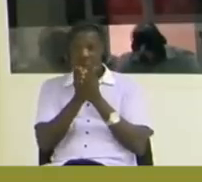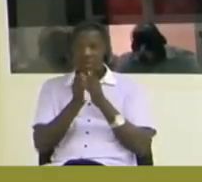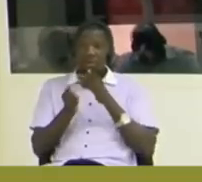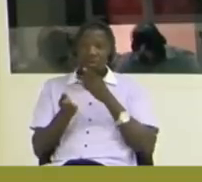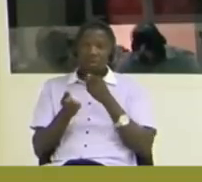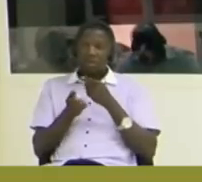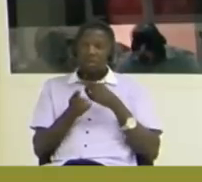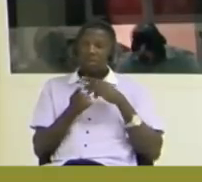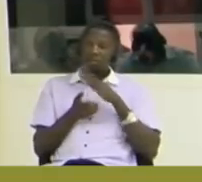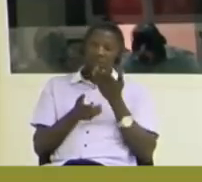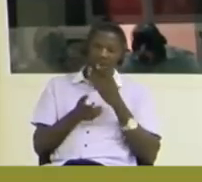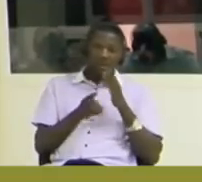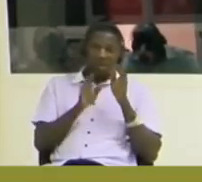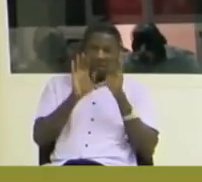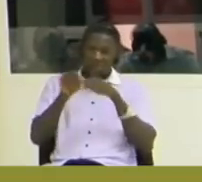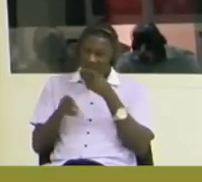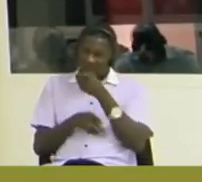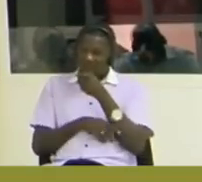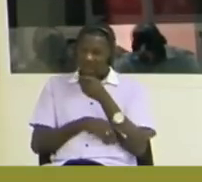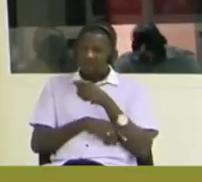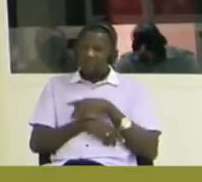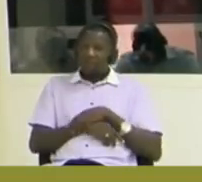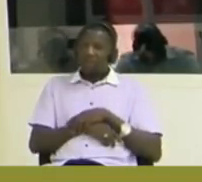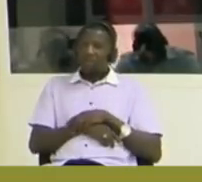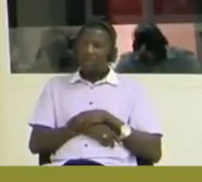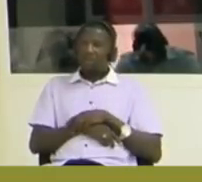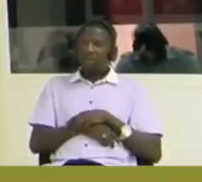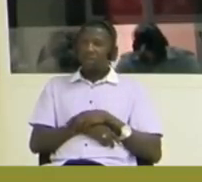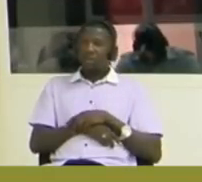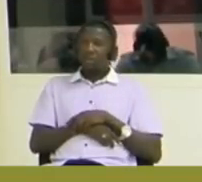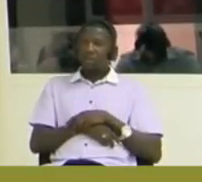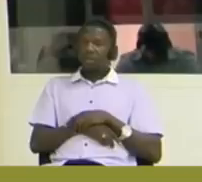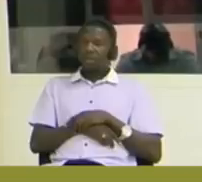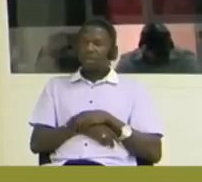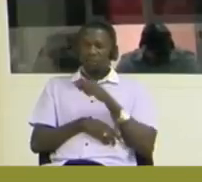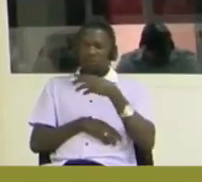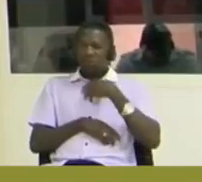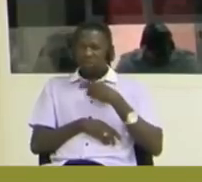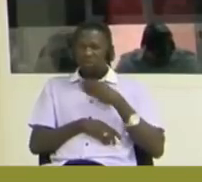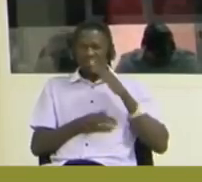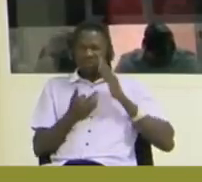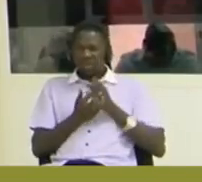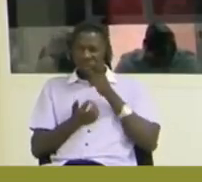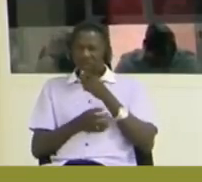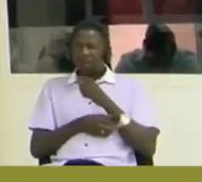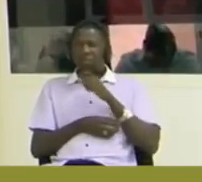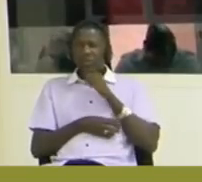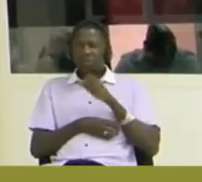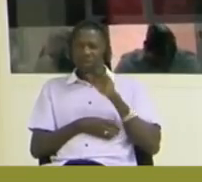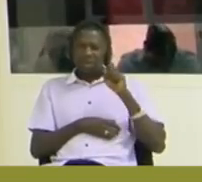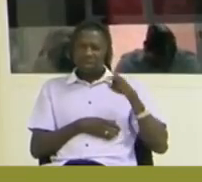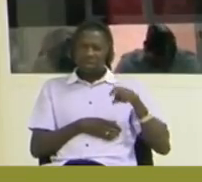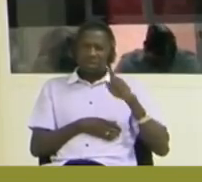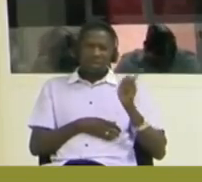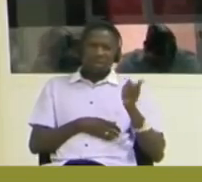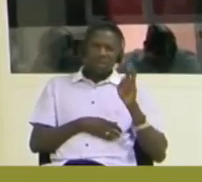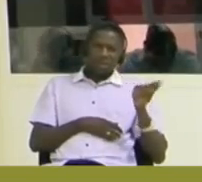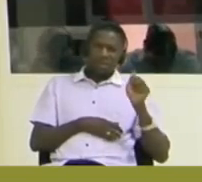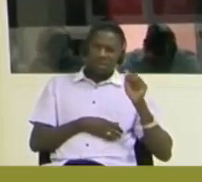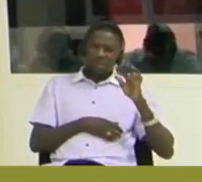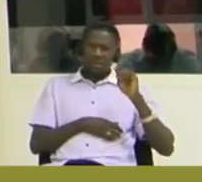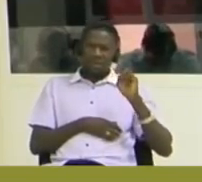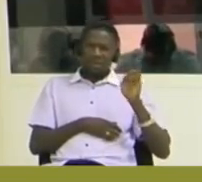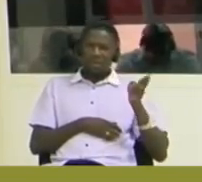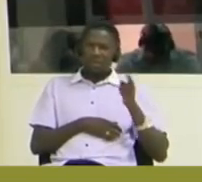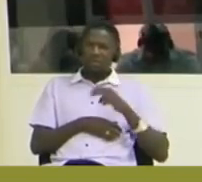that are landing there? That absolutely. You want us to believe that, Mr. Singhateh? Sir, if you don't want to believe